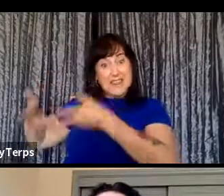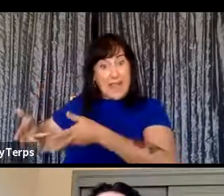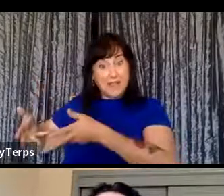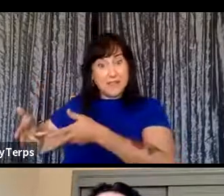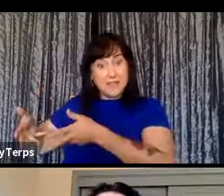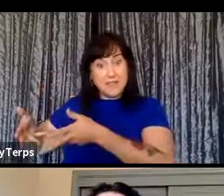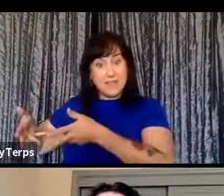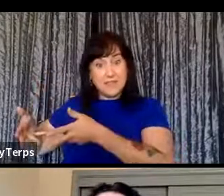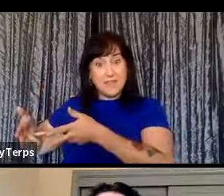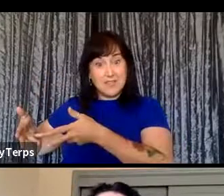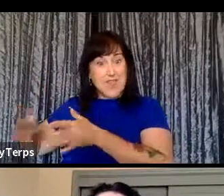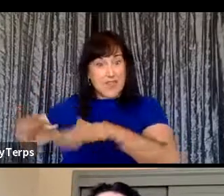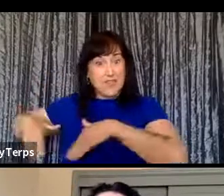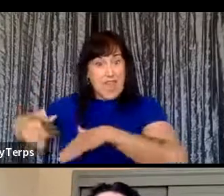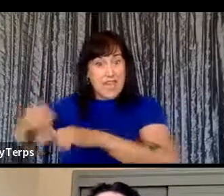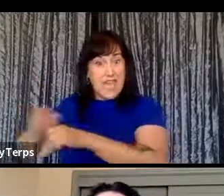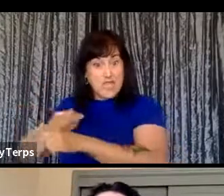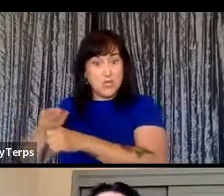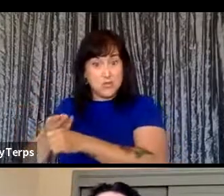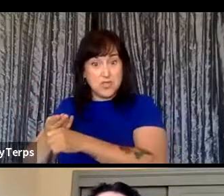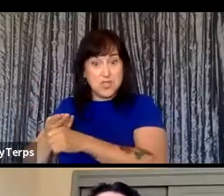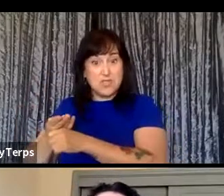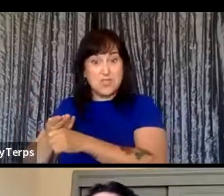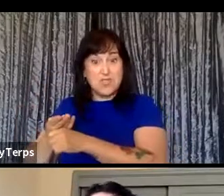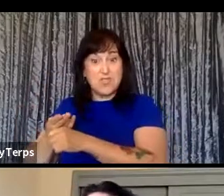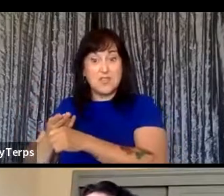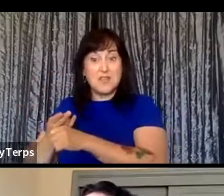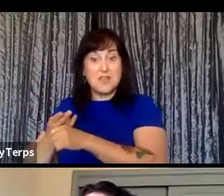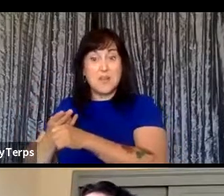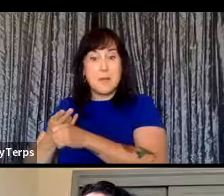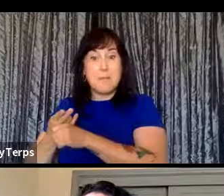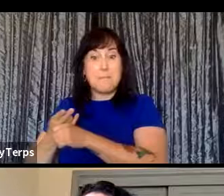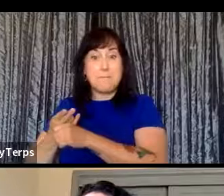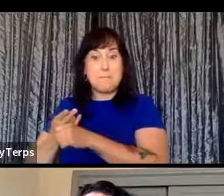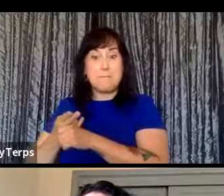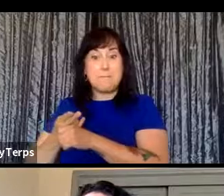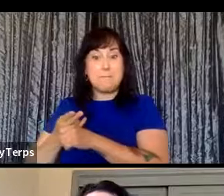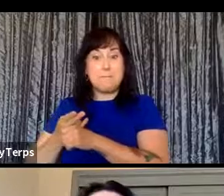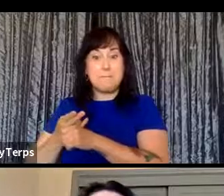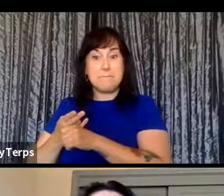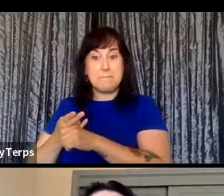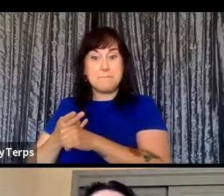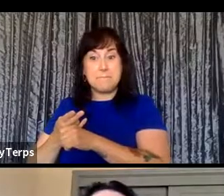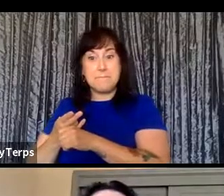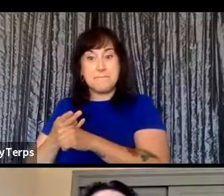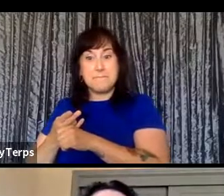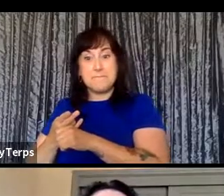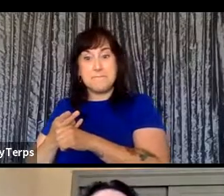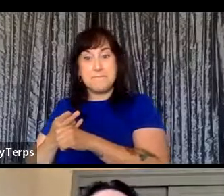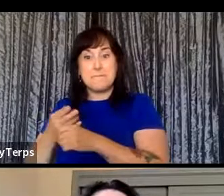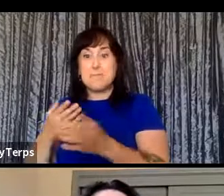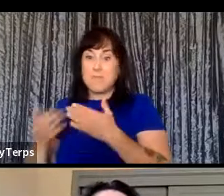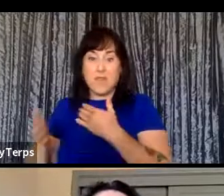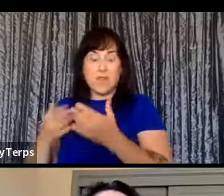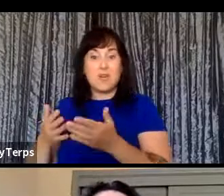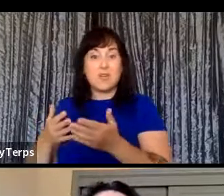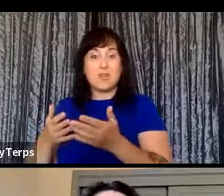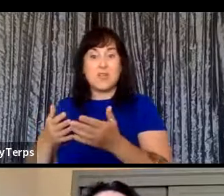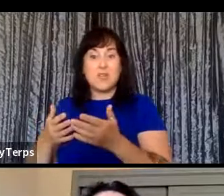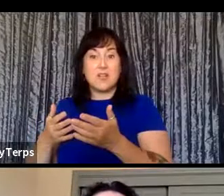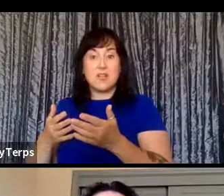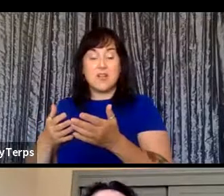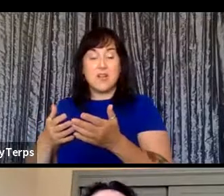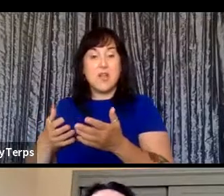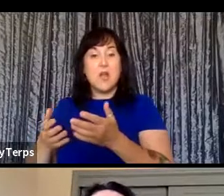that remaining third of chocolate, which is in the package. Kate, if it's chocolate chips, that remaining handful of chocolate chips, I want you to put it onto a chopping